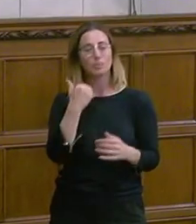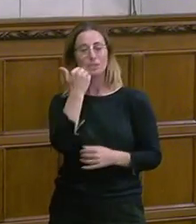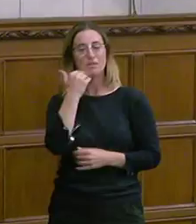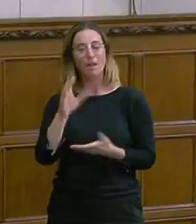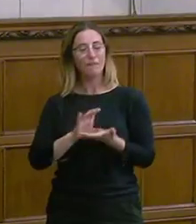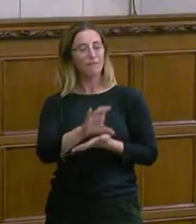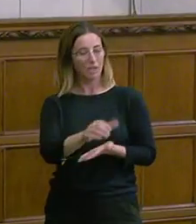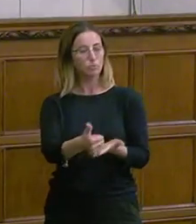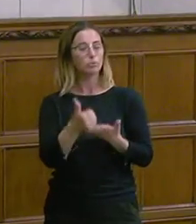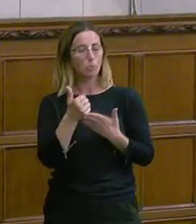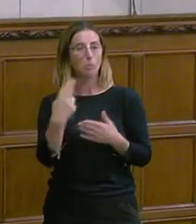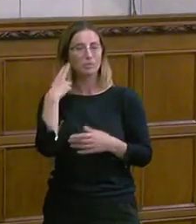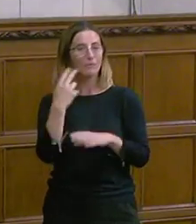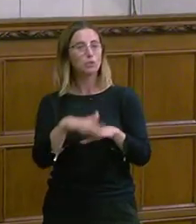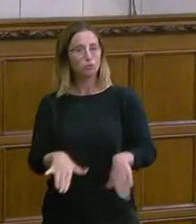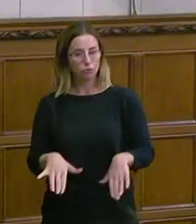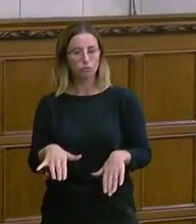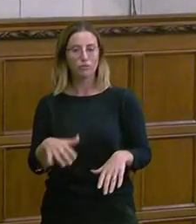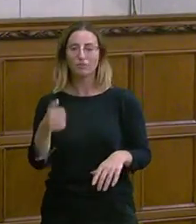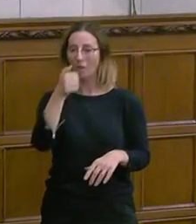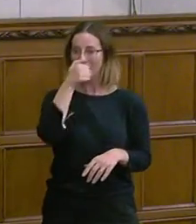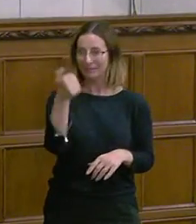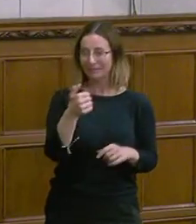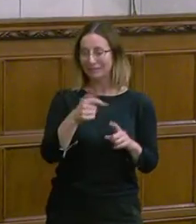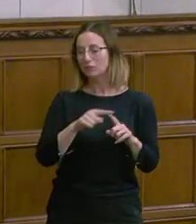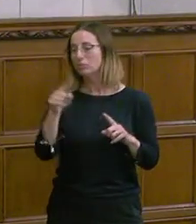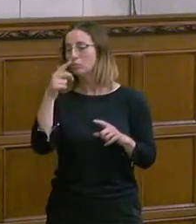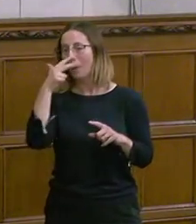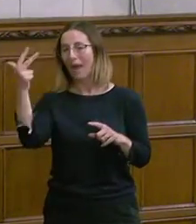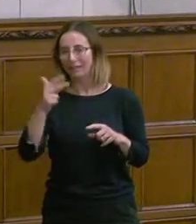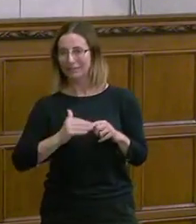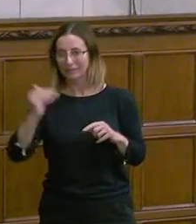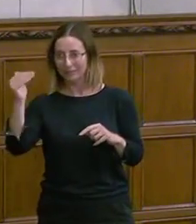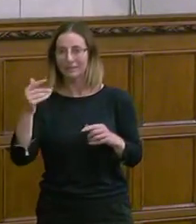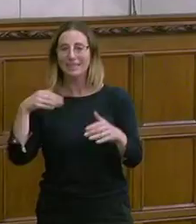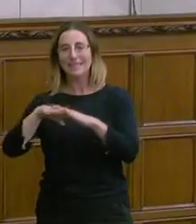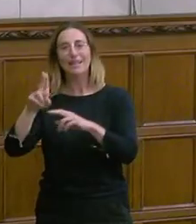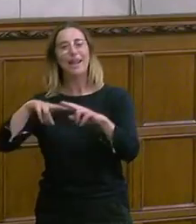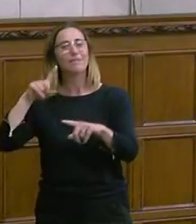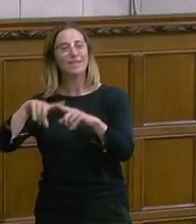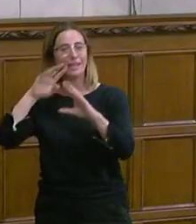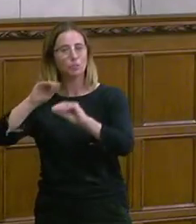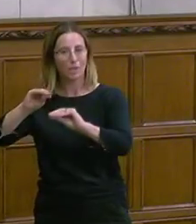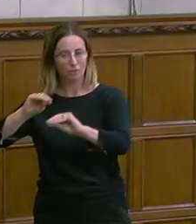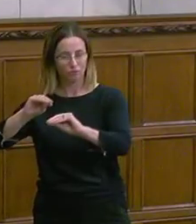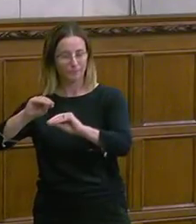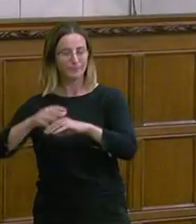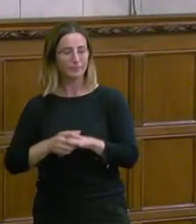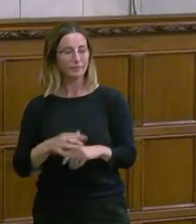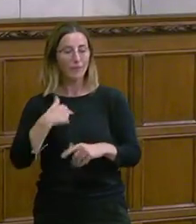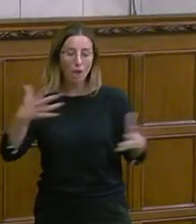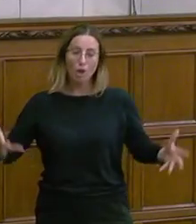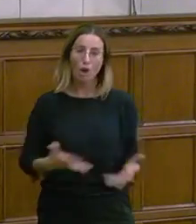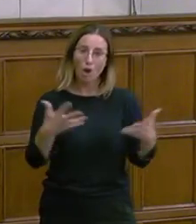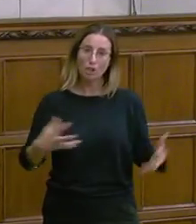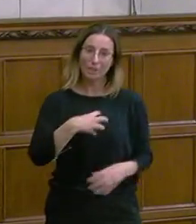actually support deaf children from 16 to 18 as they go into FE, further education. I would urge the Minister